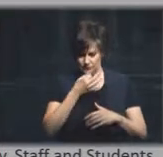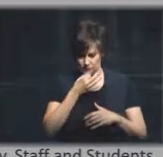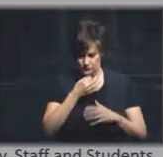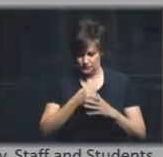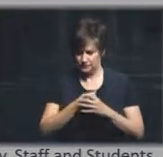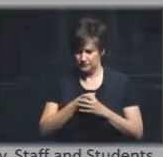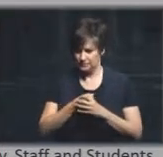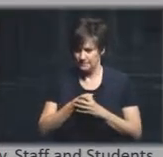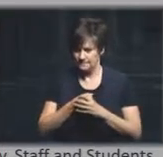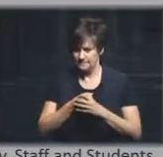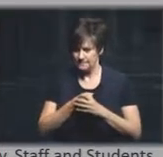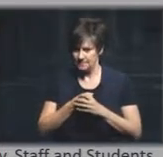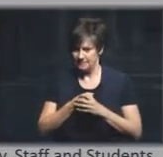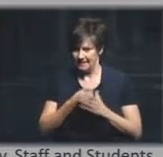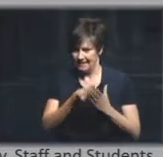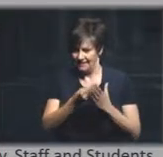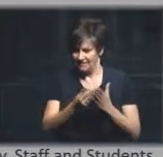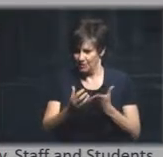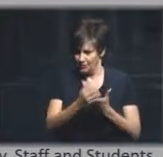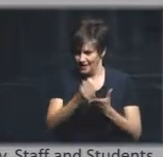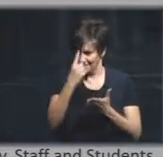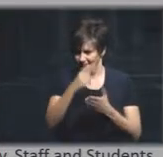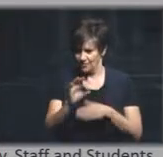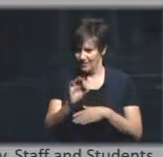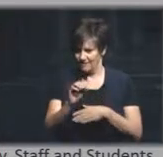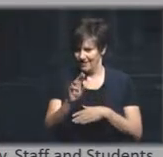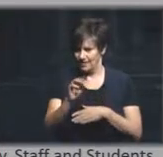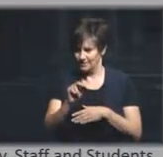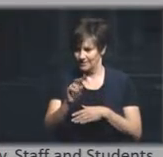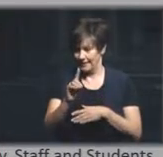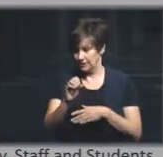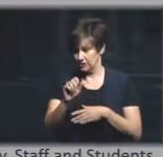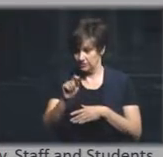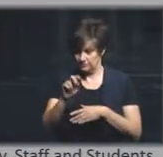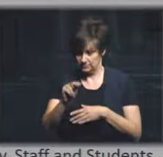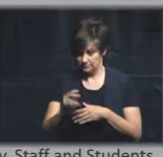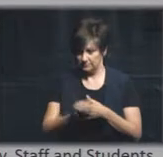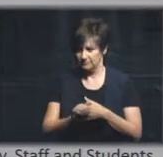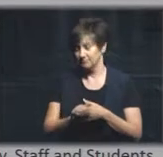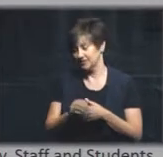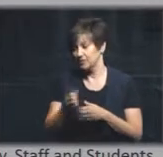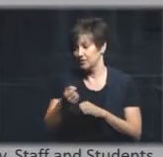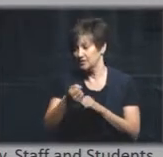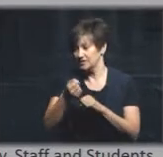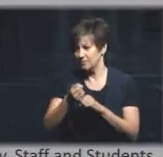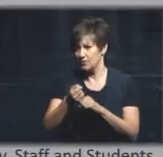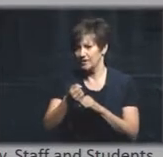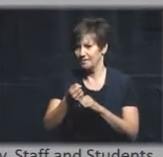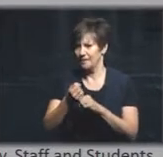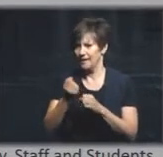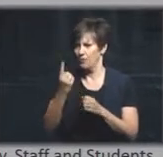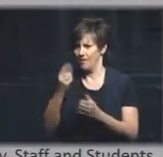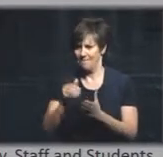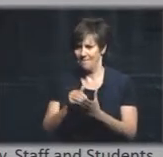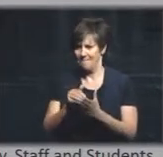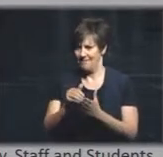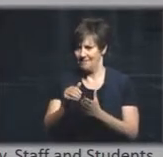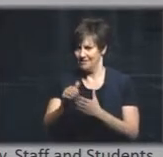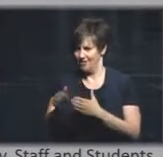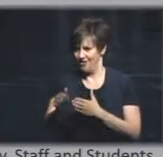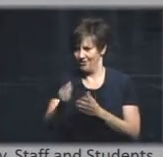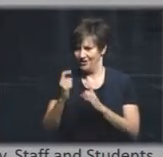our fundraising for the foundation. But it was supported in large part by a $1 million gift from the Marie Walsh